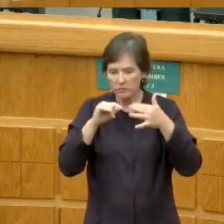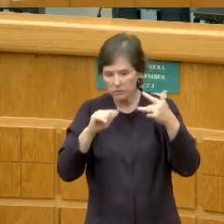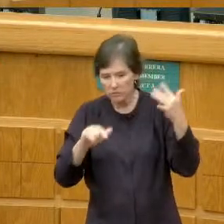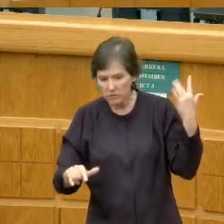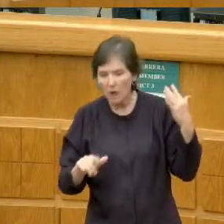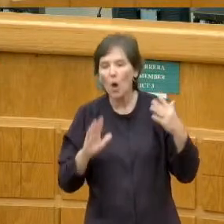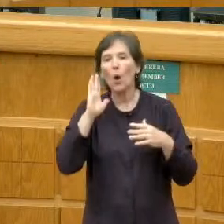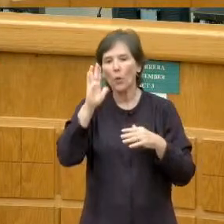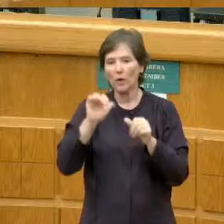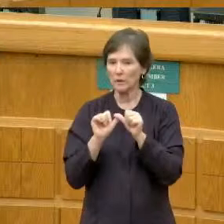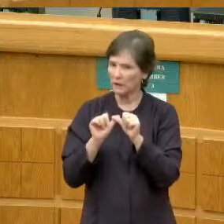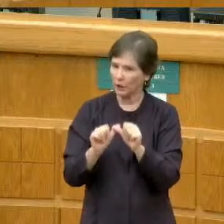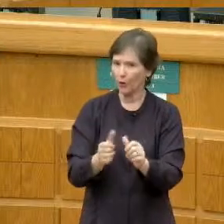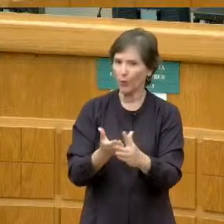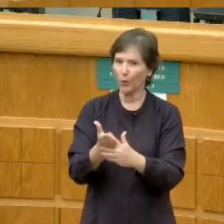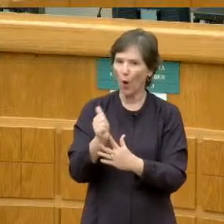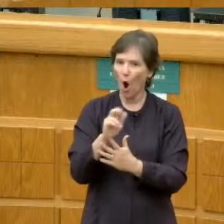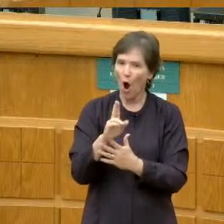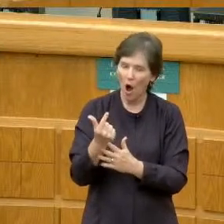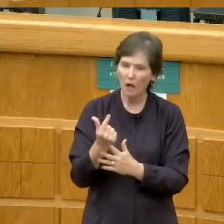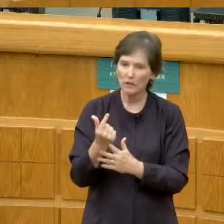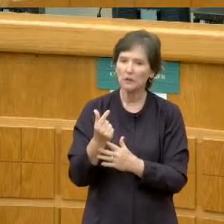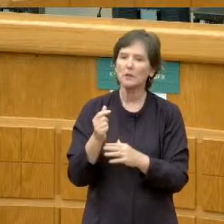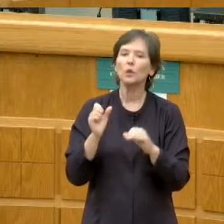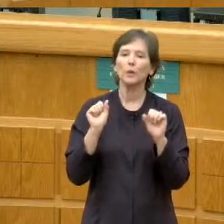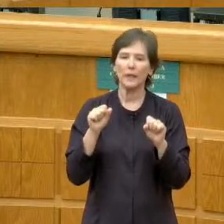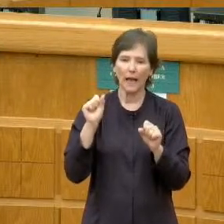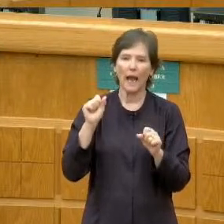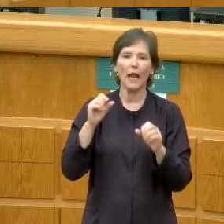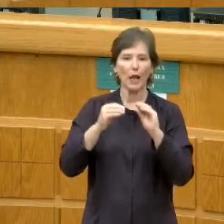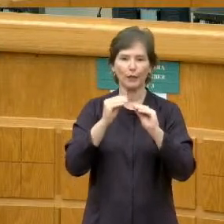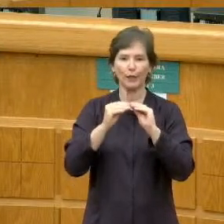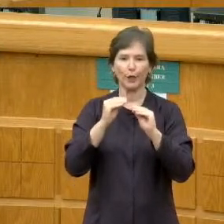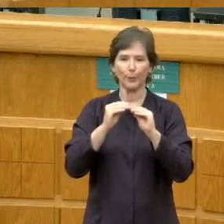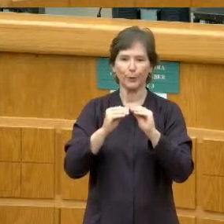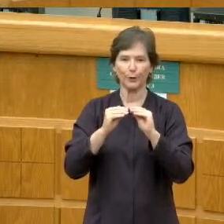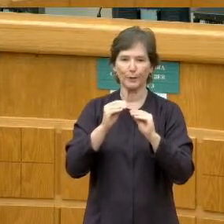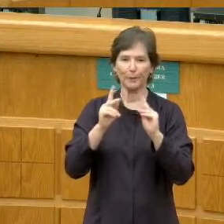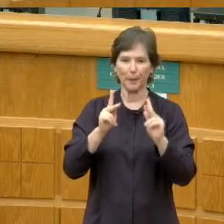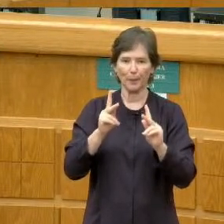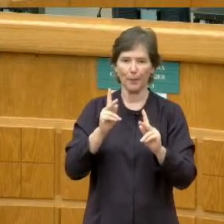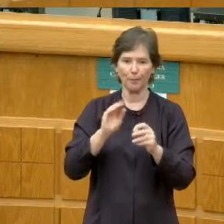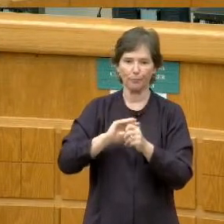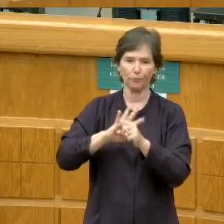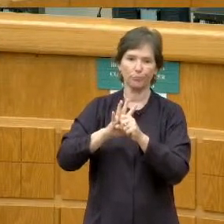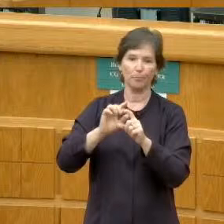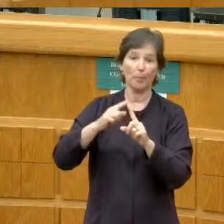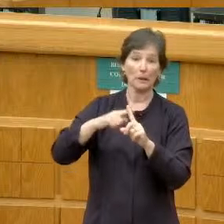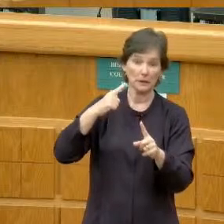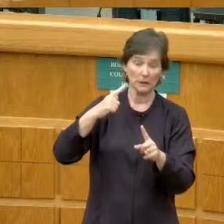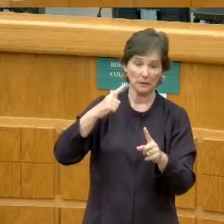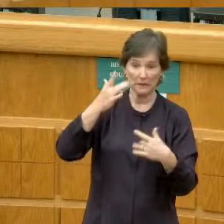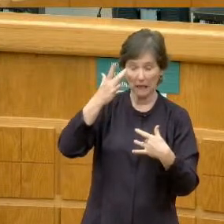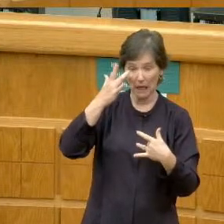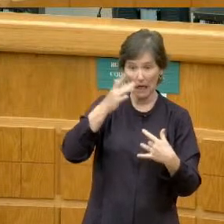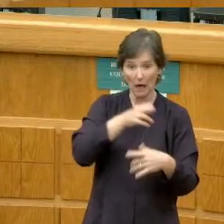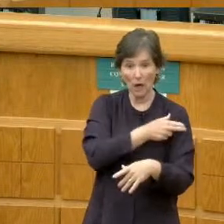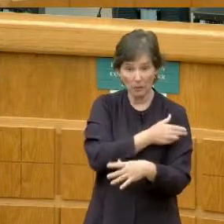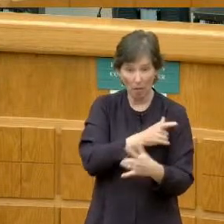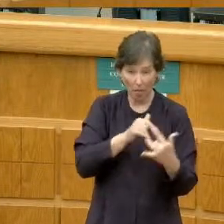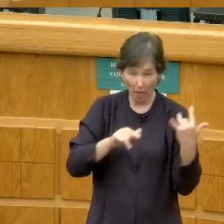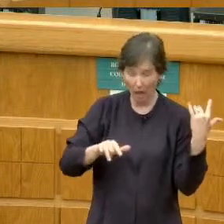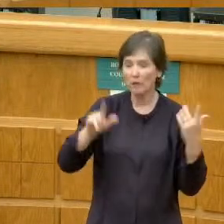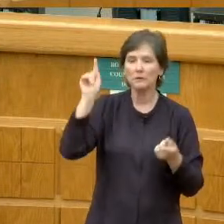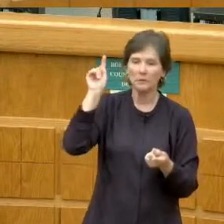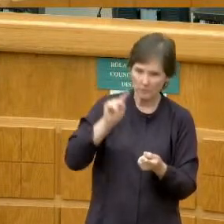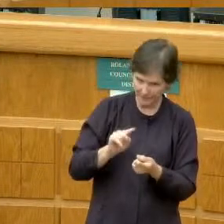of the first wave. But that's all if we keep doing what we are doing. And this means that we've